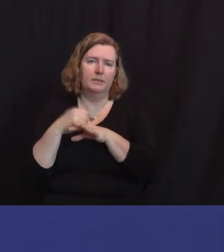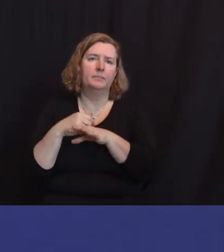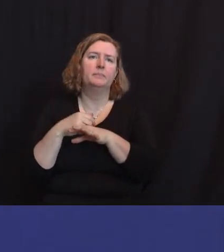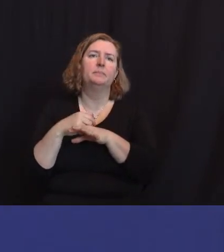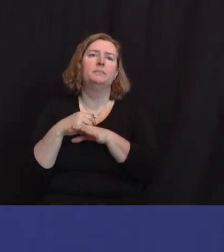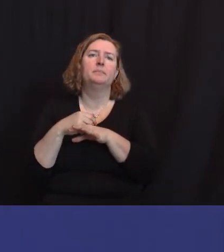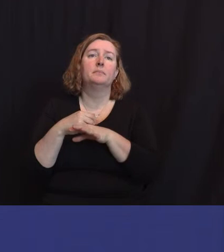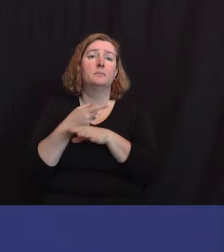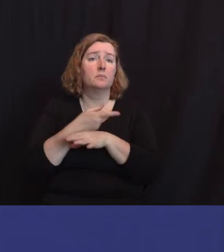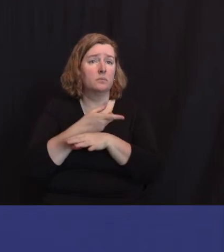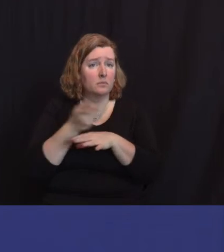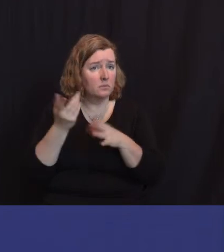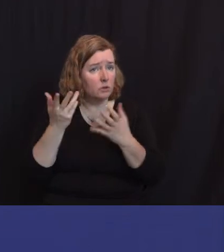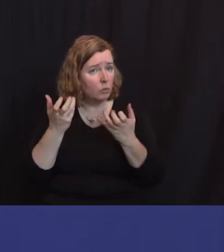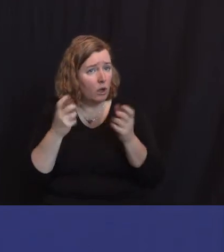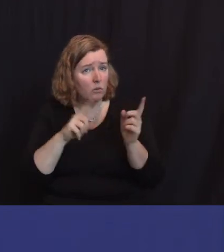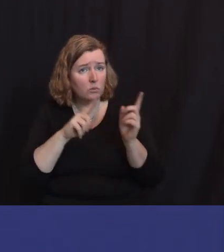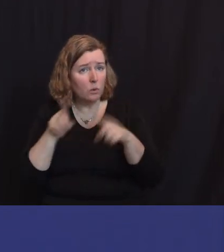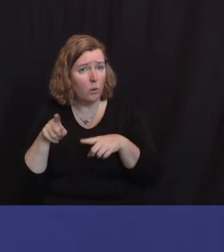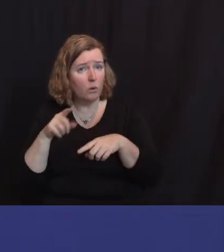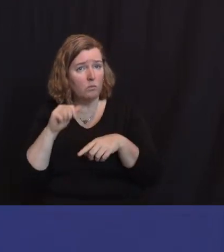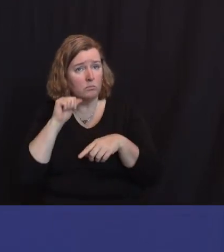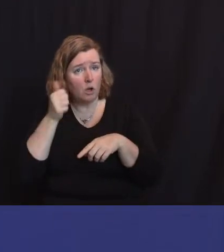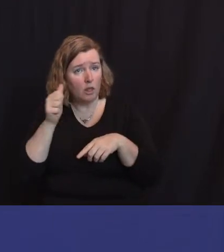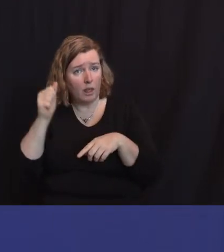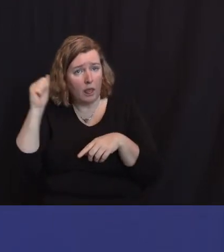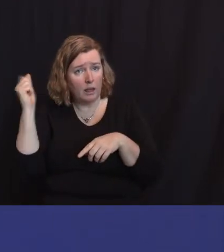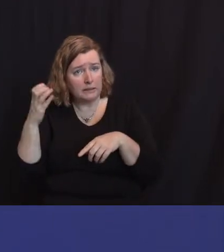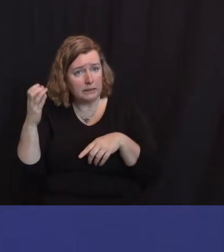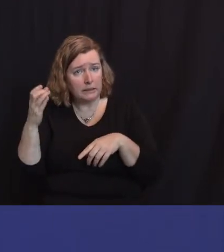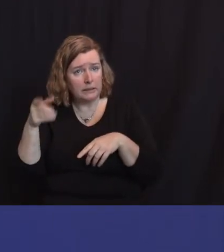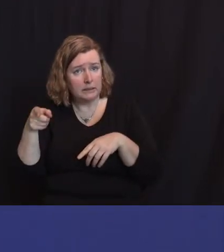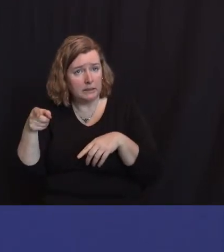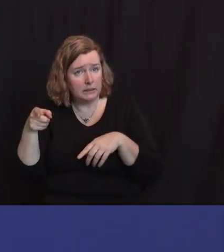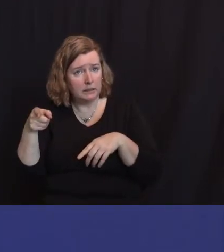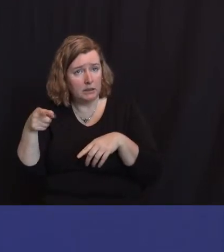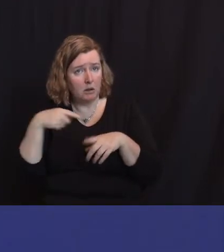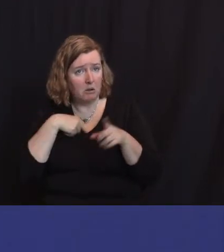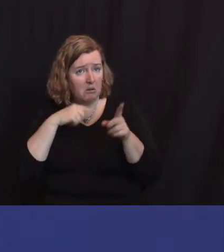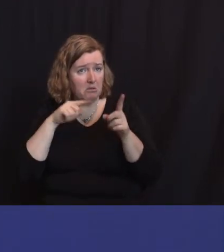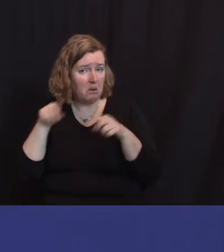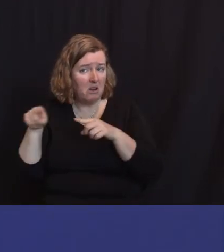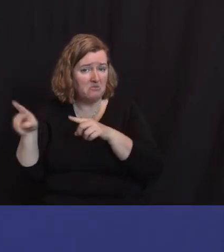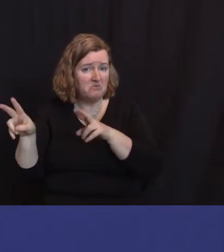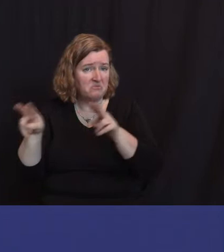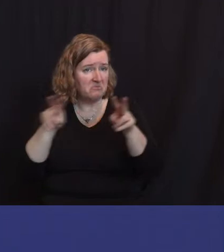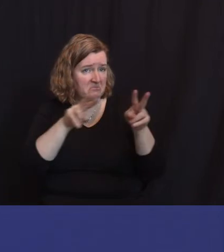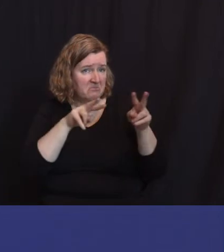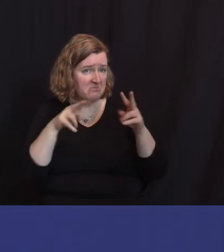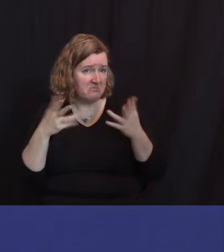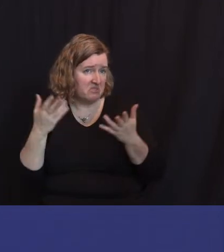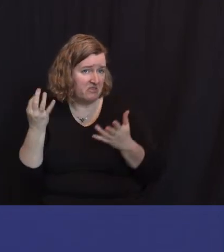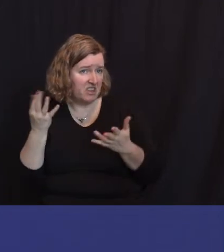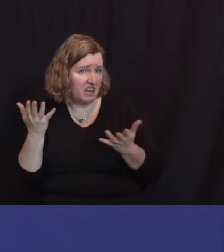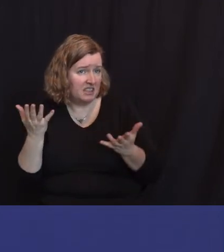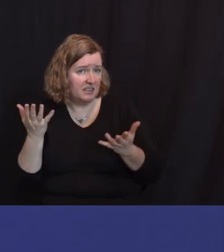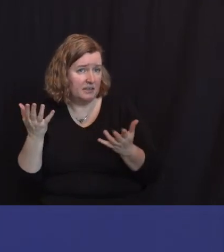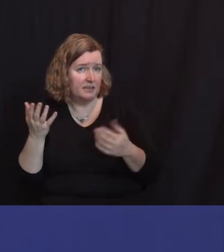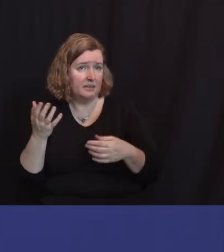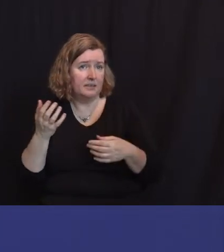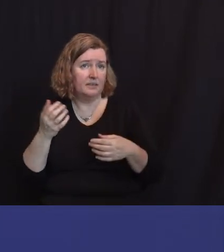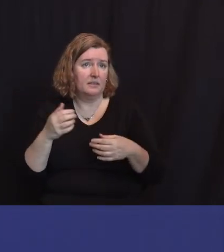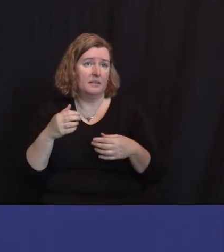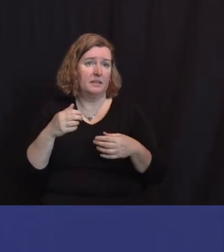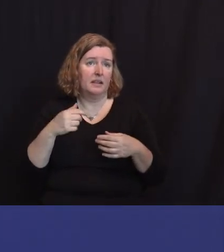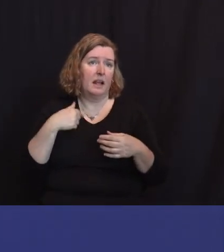with Tammy to get our shots. We were going to visit Atlantic City in any event to go to the convention center. Tammy had been there, I had not, so we agreed we'd go back